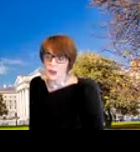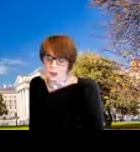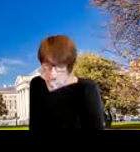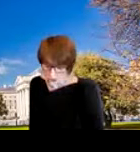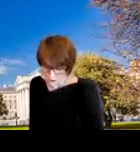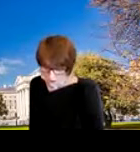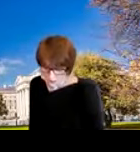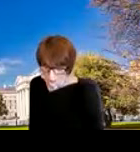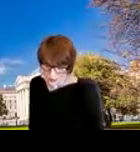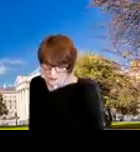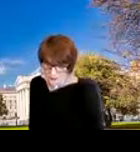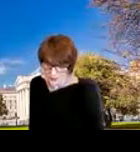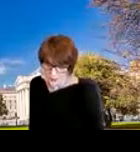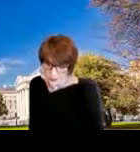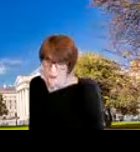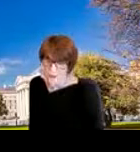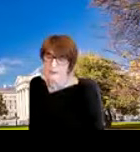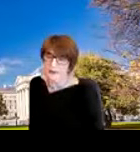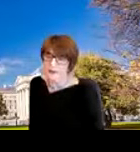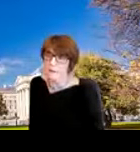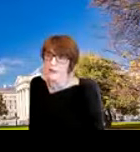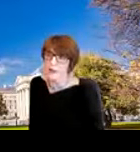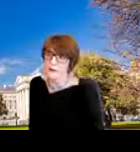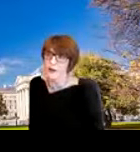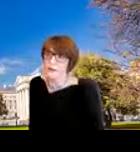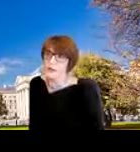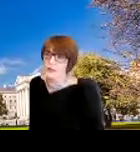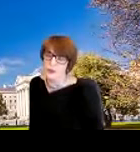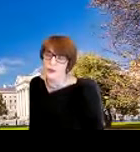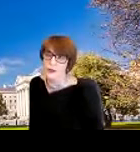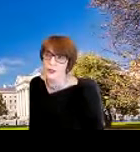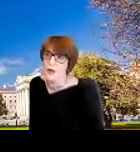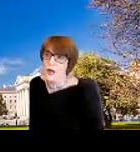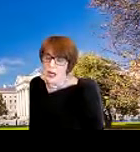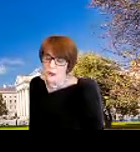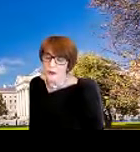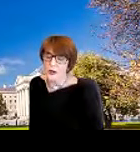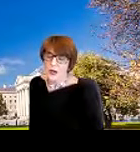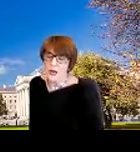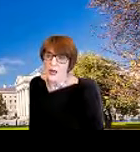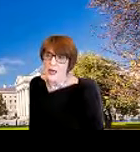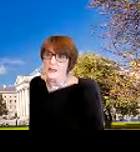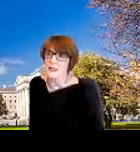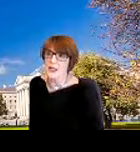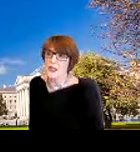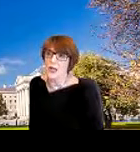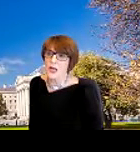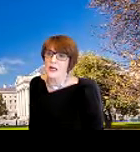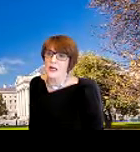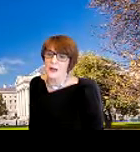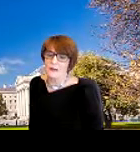know that the cause of death for those 3 people have not been confirmed. 2 of them we know had other